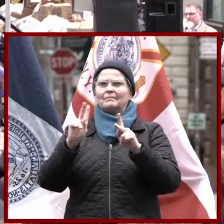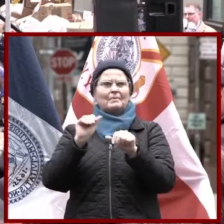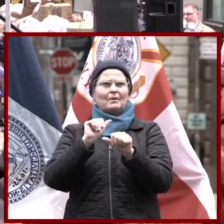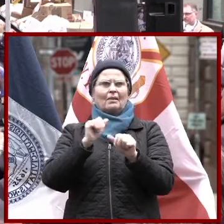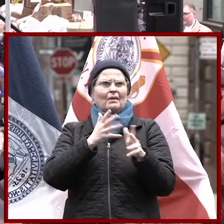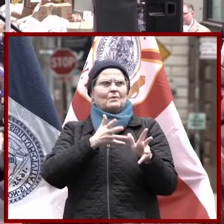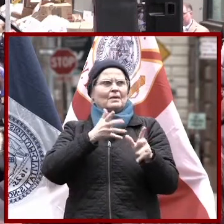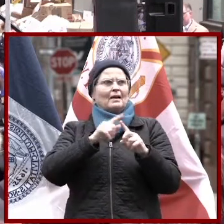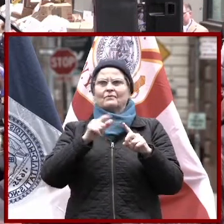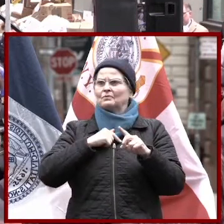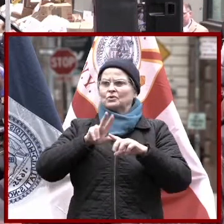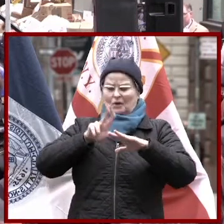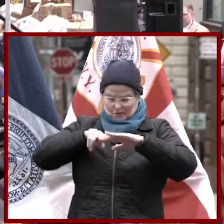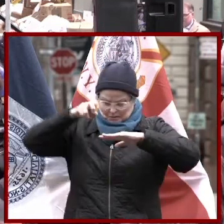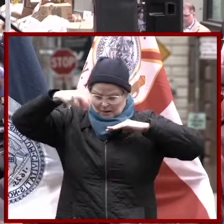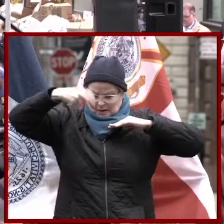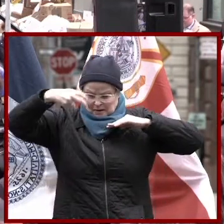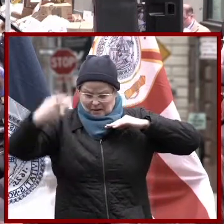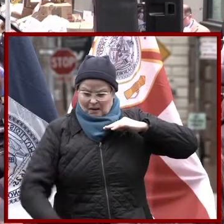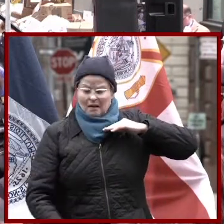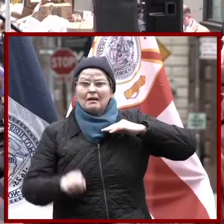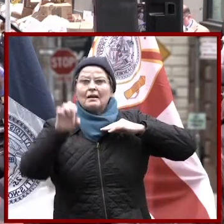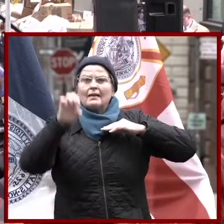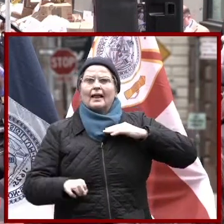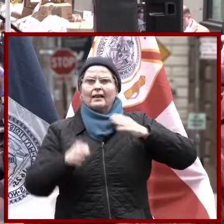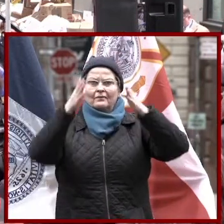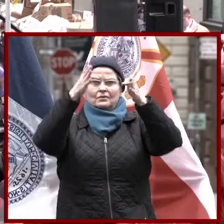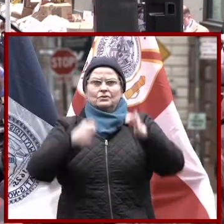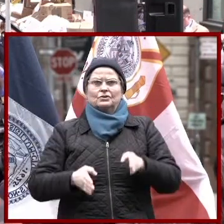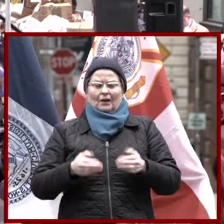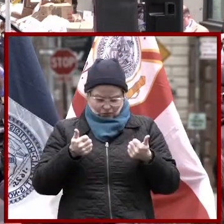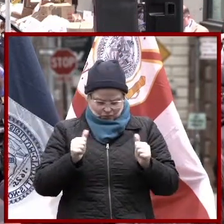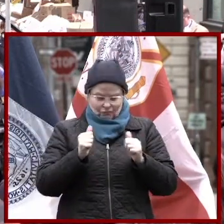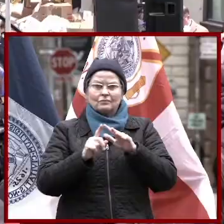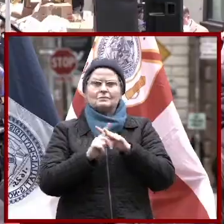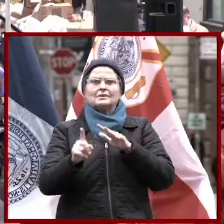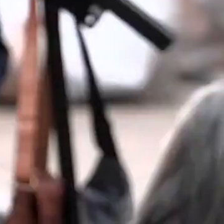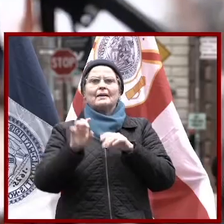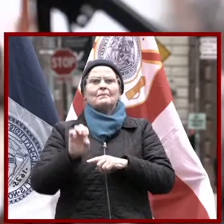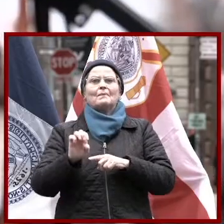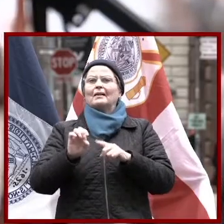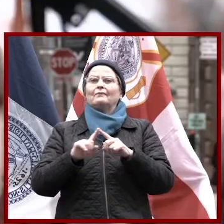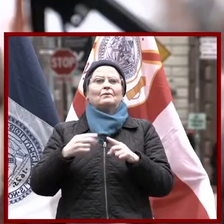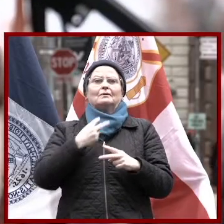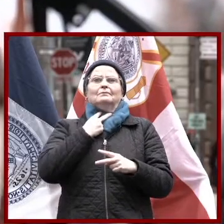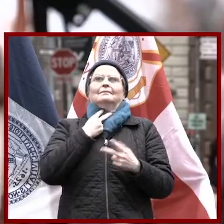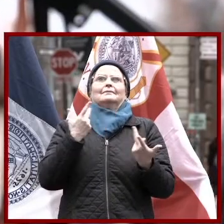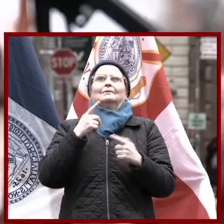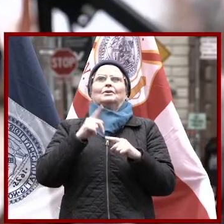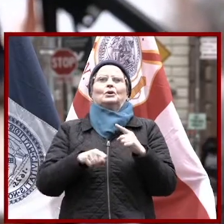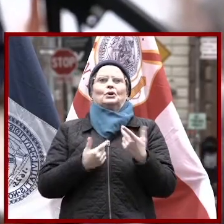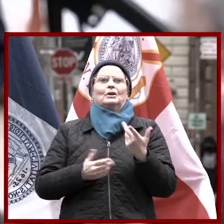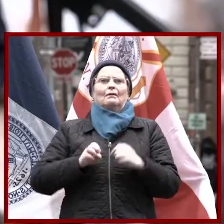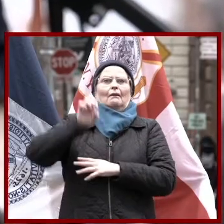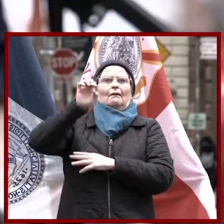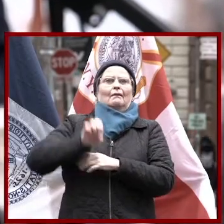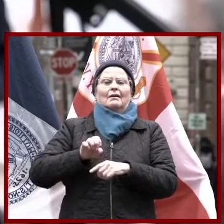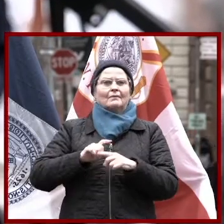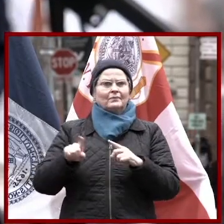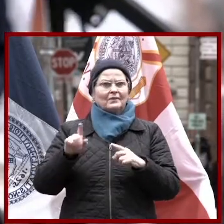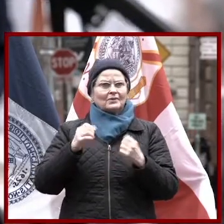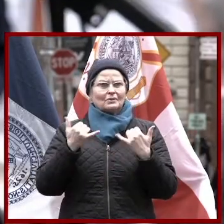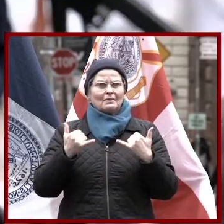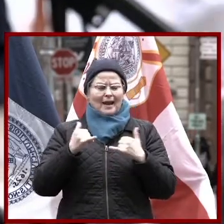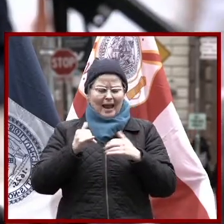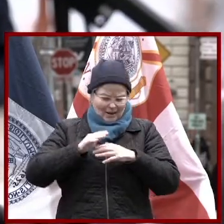to escape the fire. On the street, witnesses watched in horror as the windows filled with workers